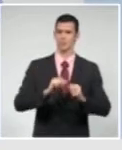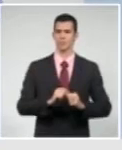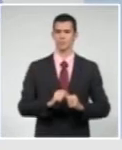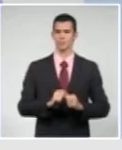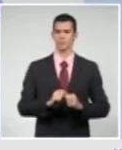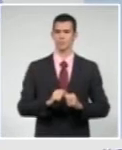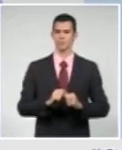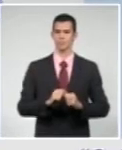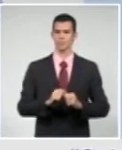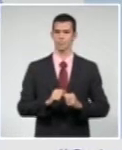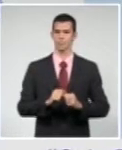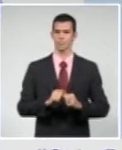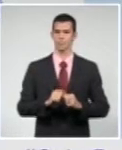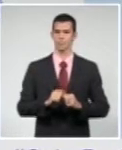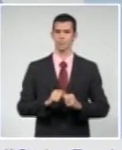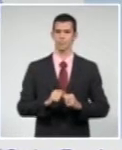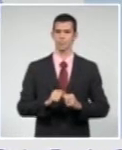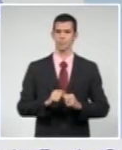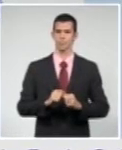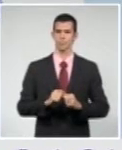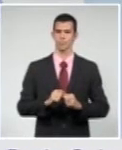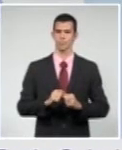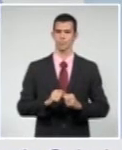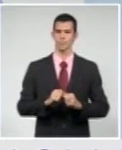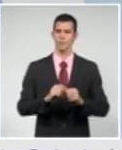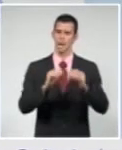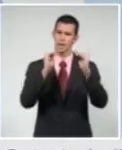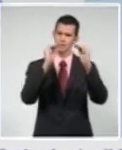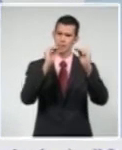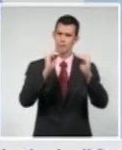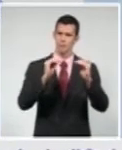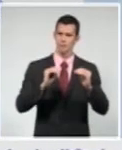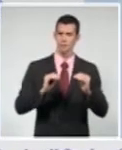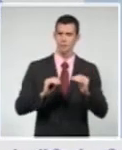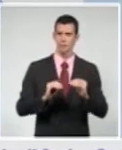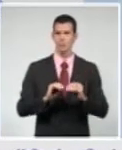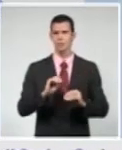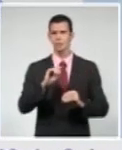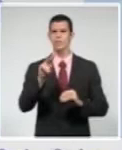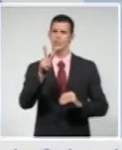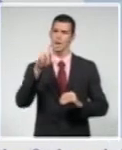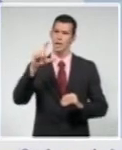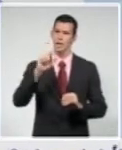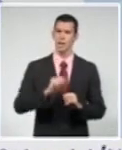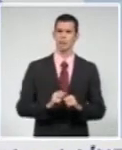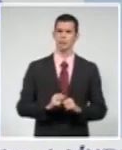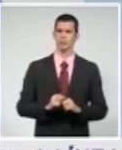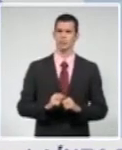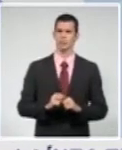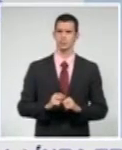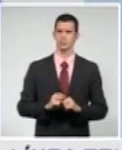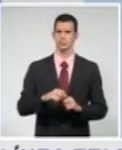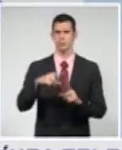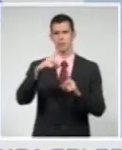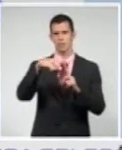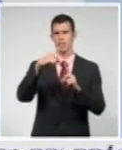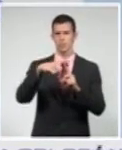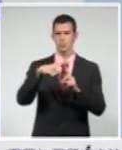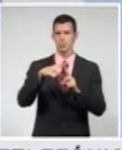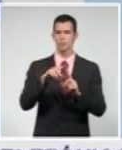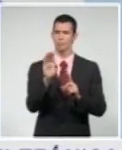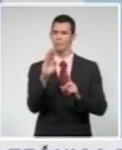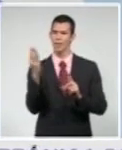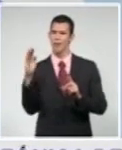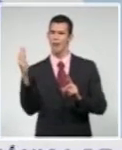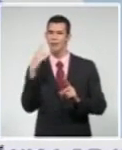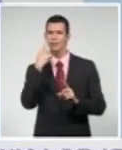10.49, higher than yesterday's figure. Then Pinar del Rio with 5.14. Matanzas